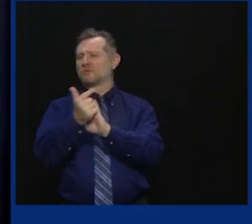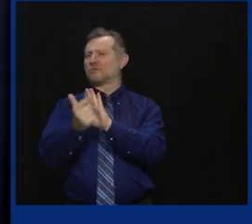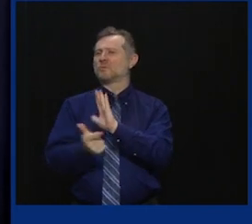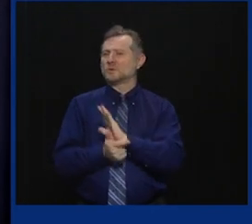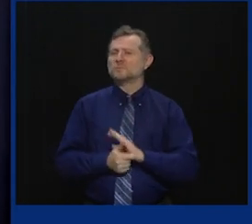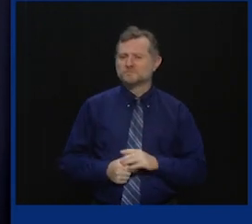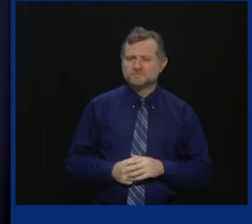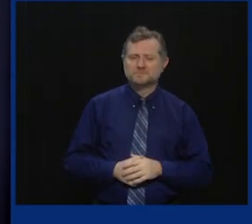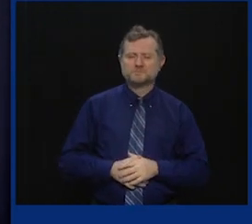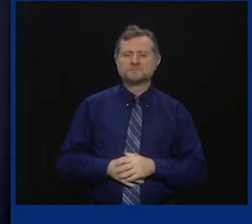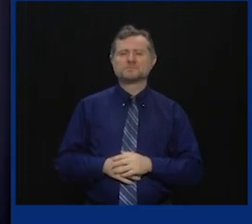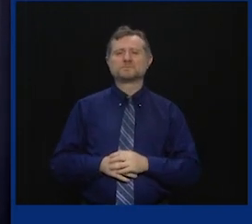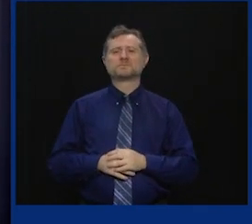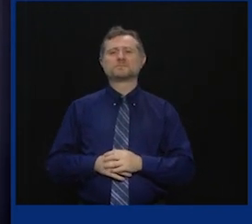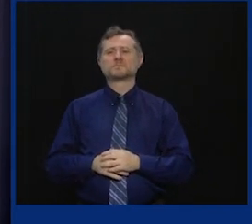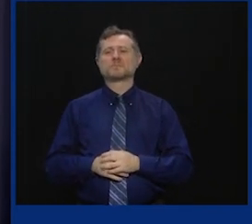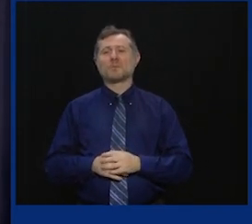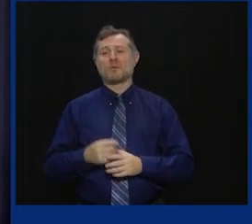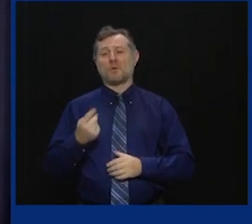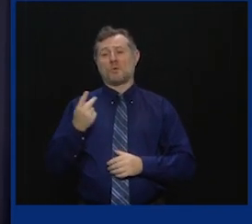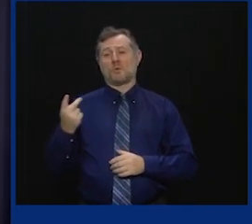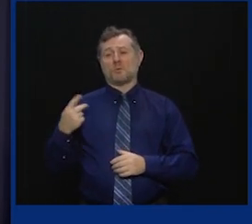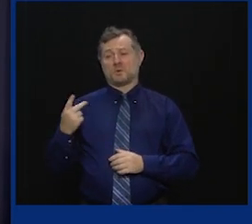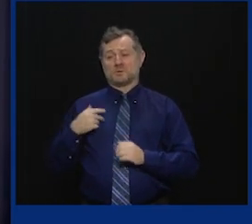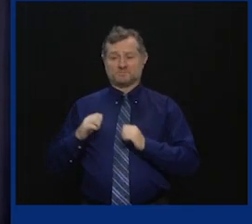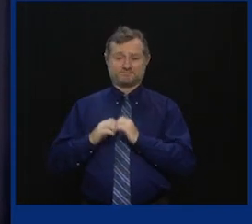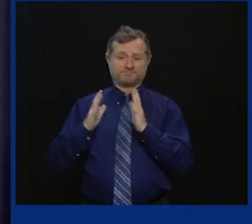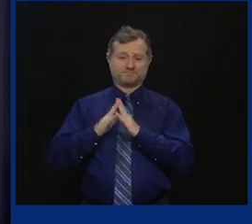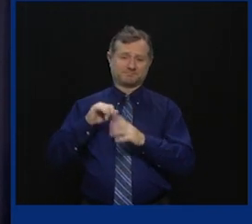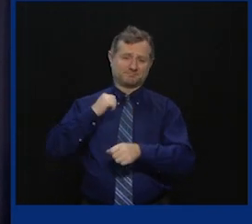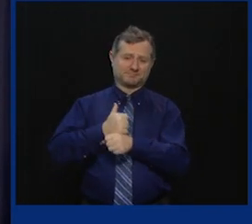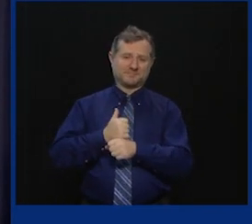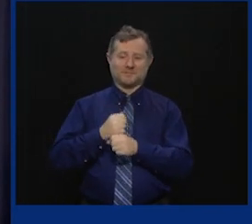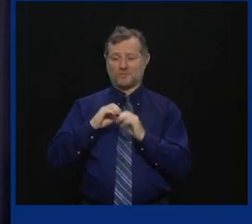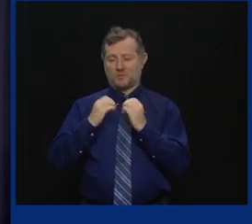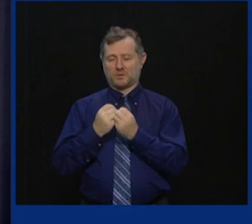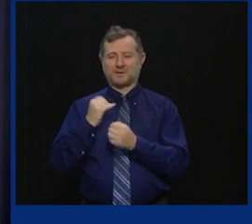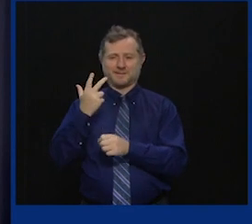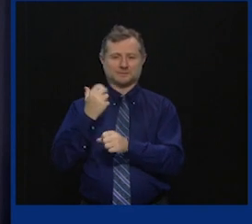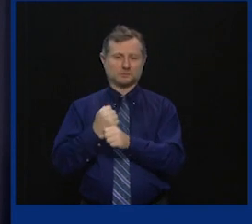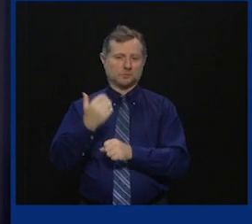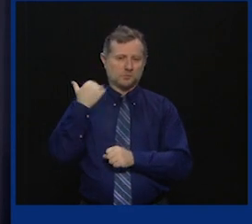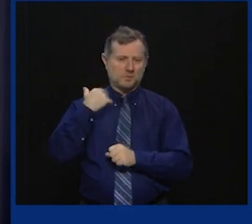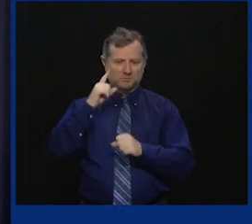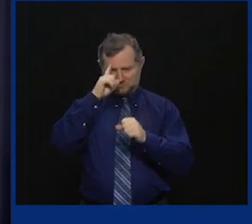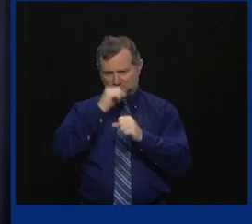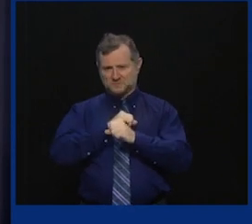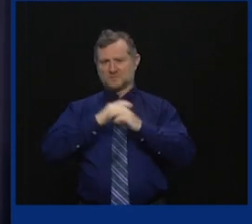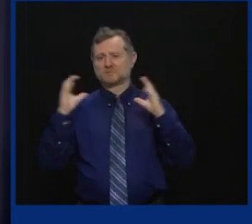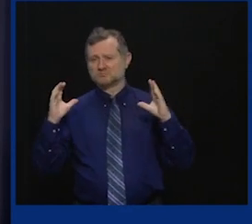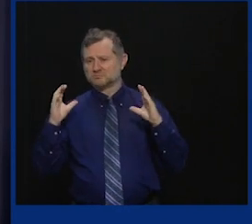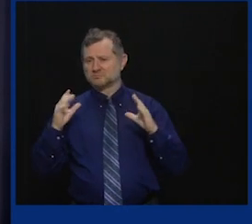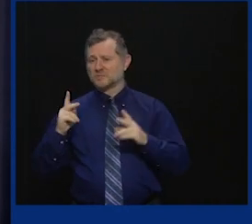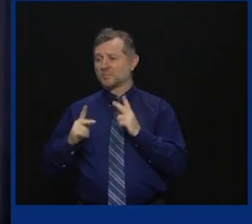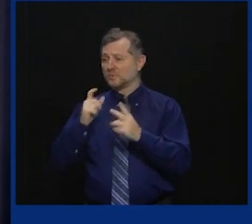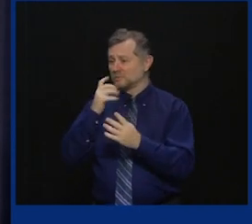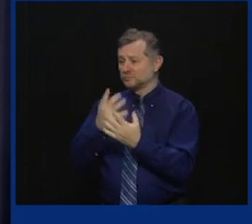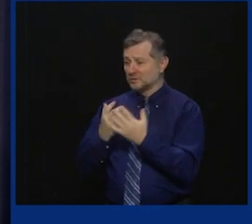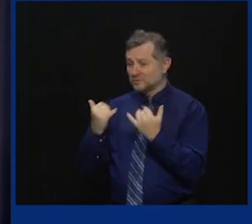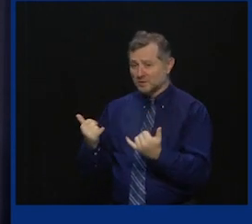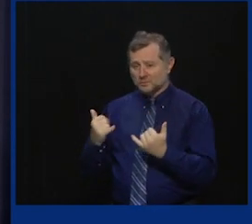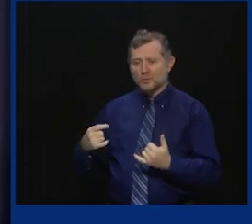We launched Unchained together 3 years ago with a vision of bringing currently incarcerated people into the movement